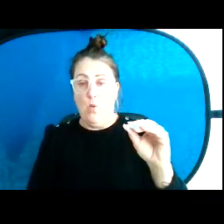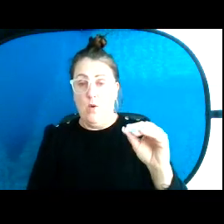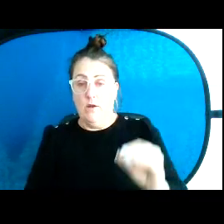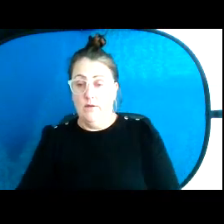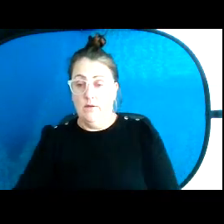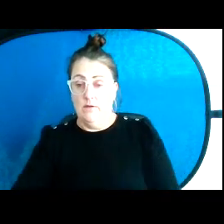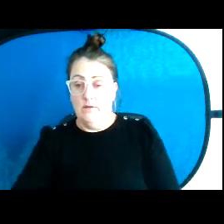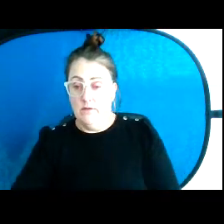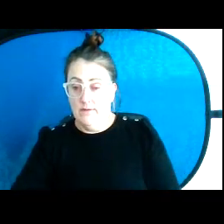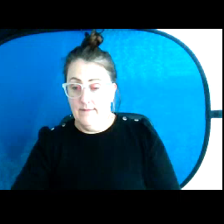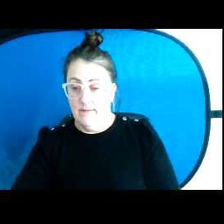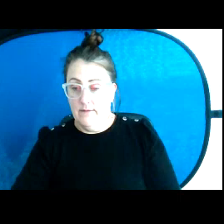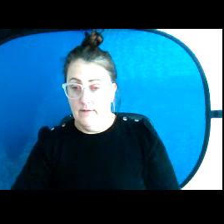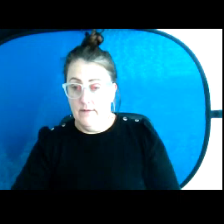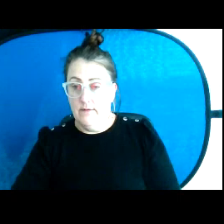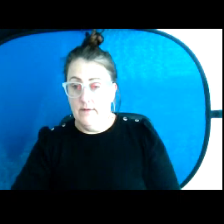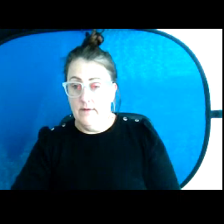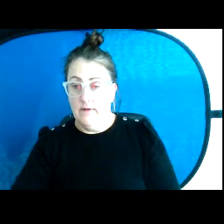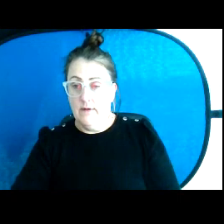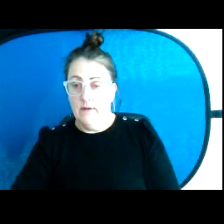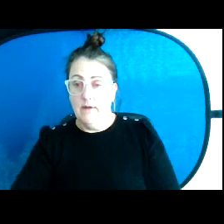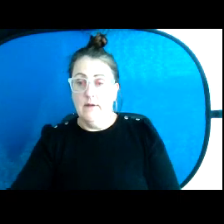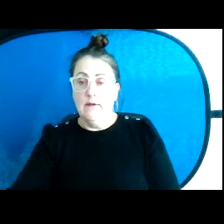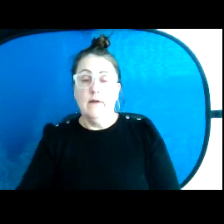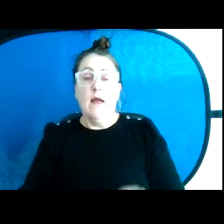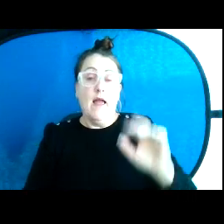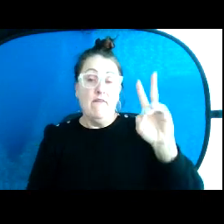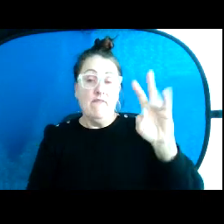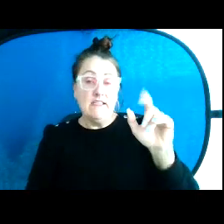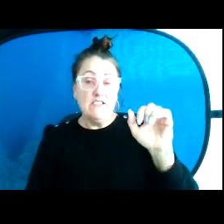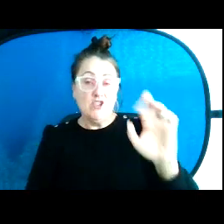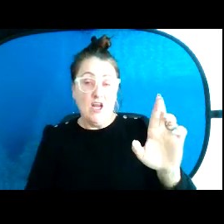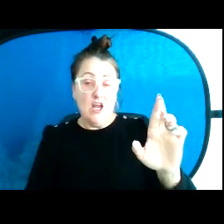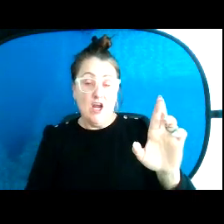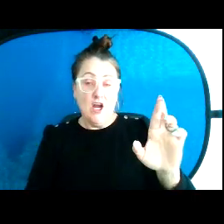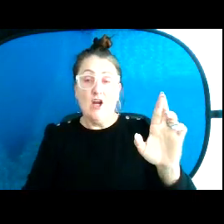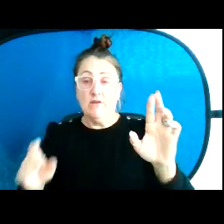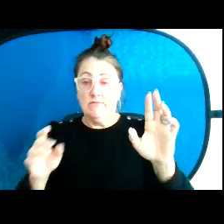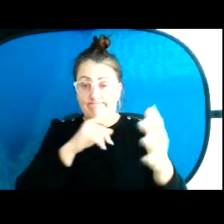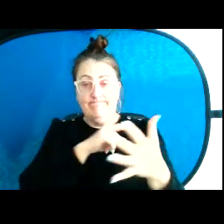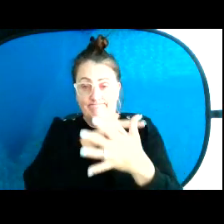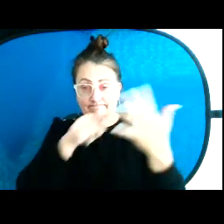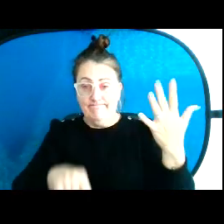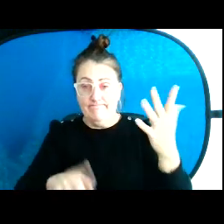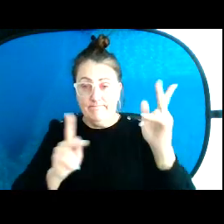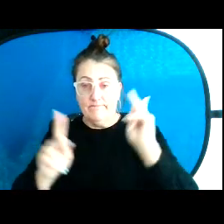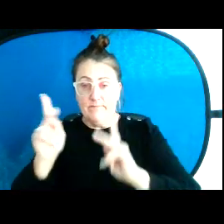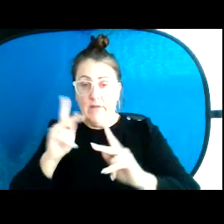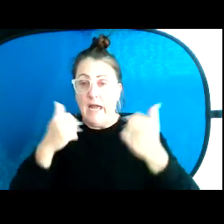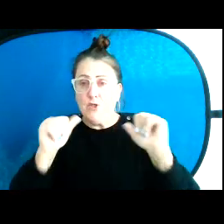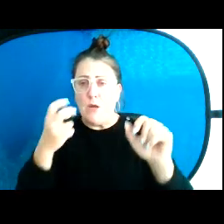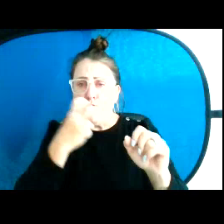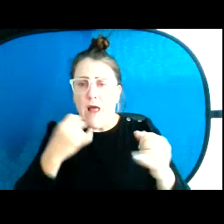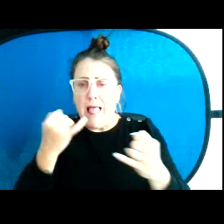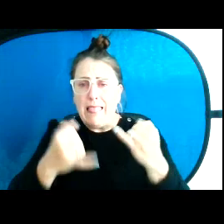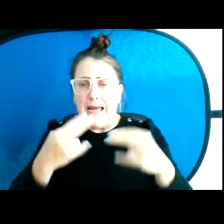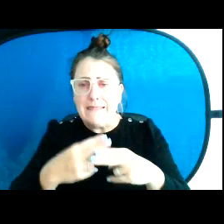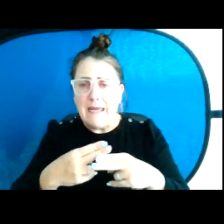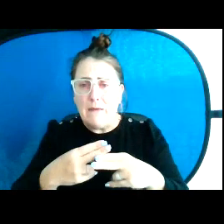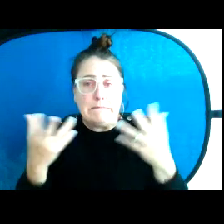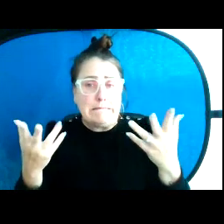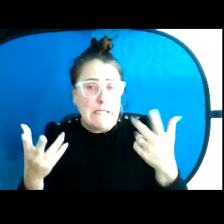Good Hi. morning, Chair Grisby, Vice Chair Falcone, Chief Deputy Executive Director, I'm going to try to pronounce your last name, sorry,